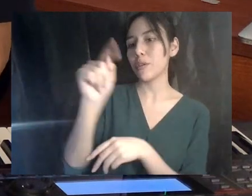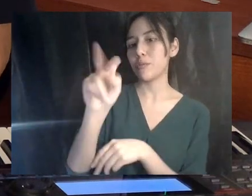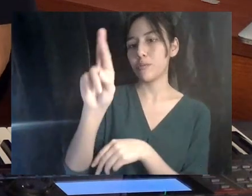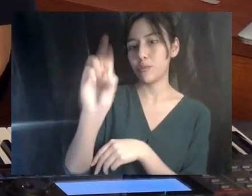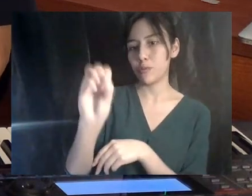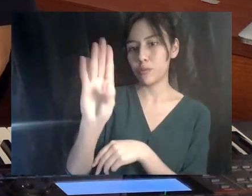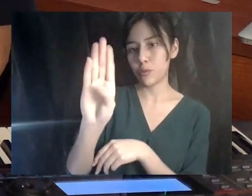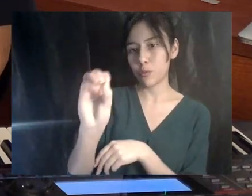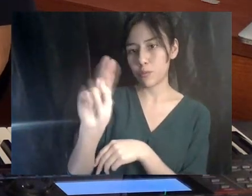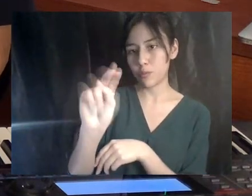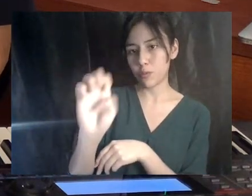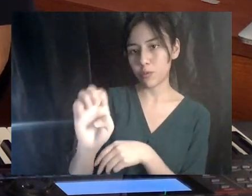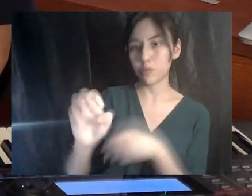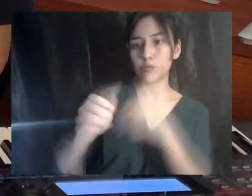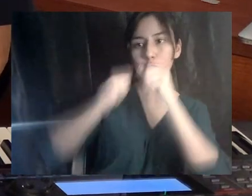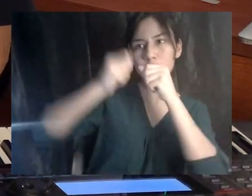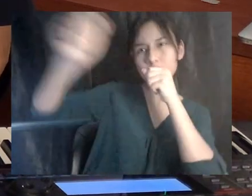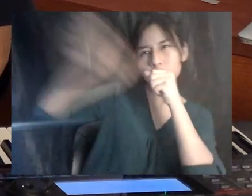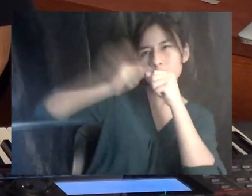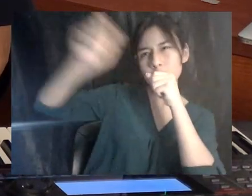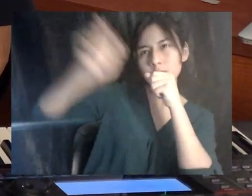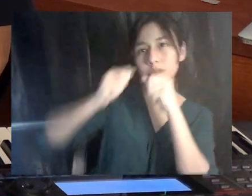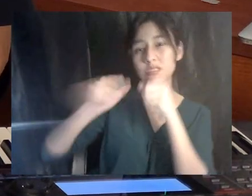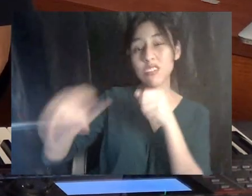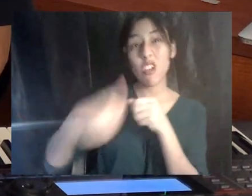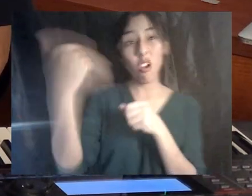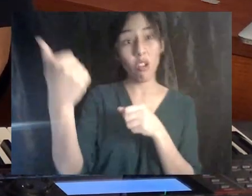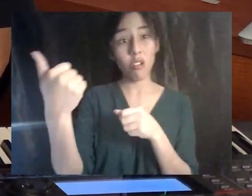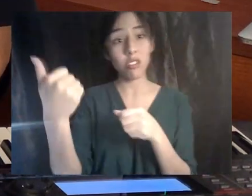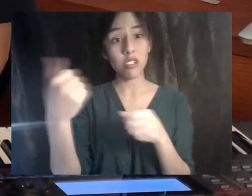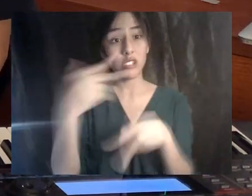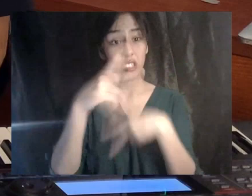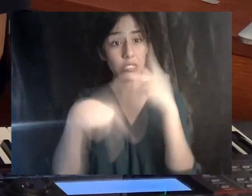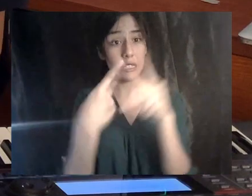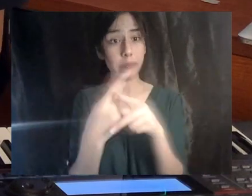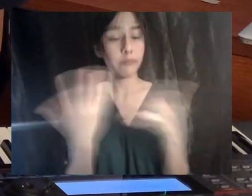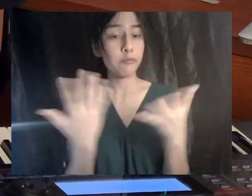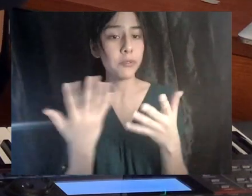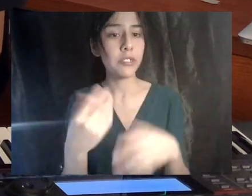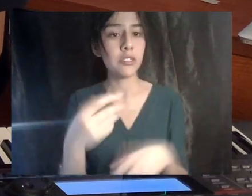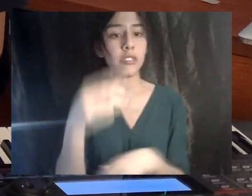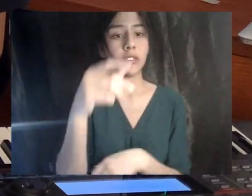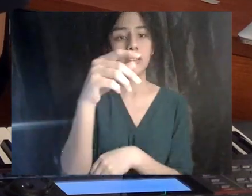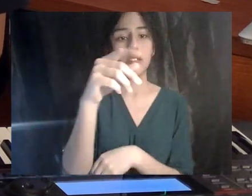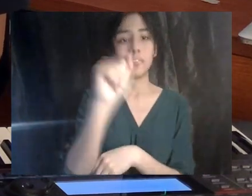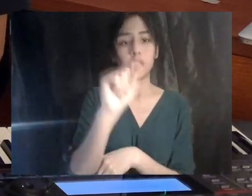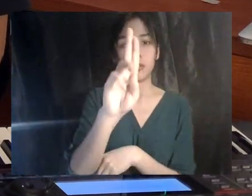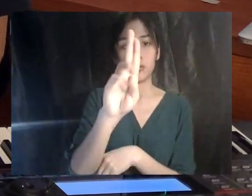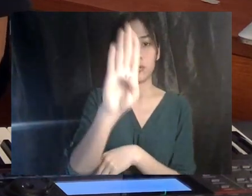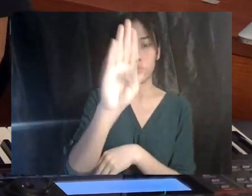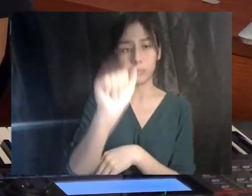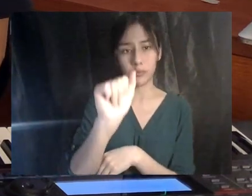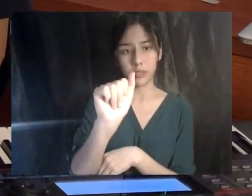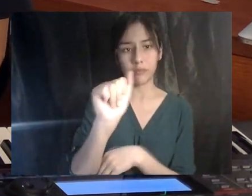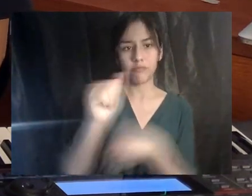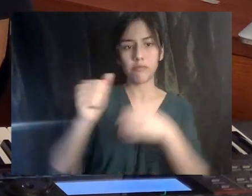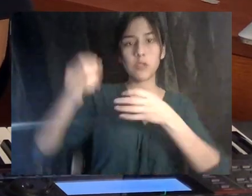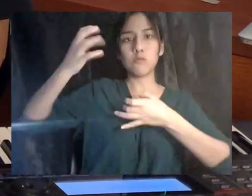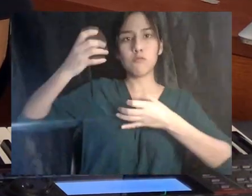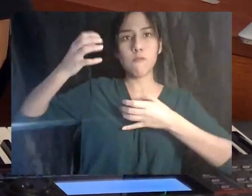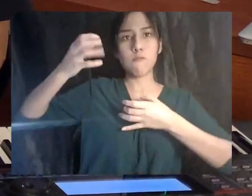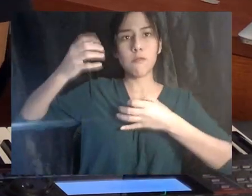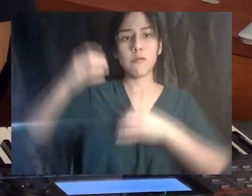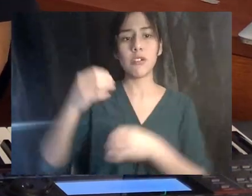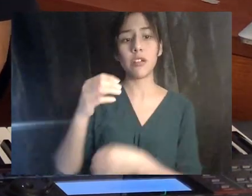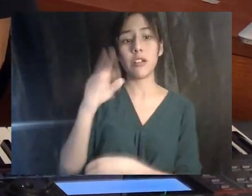Other instruments that play off of the bass clef include the tuba and the baritone sax, which is the giant saxophone